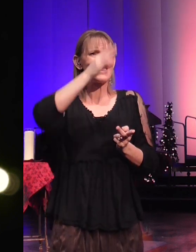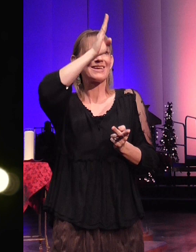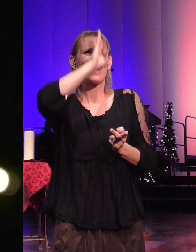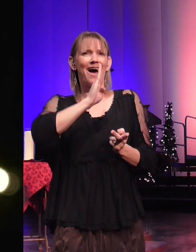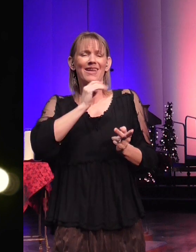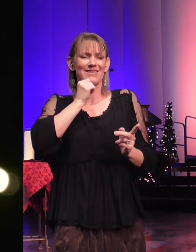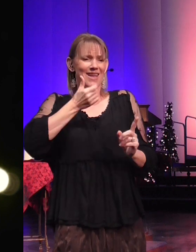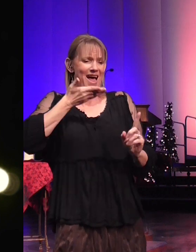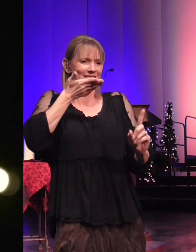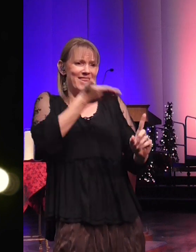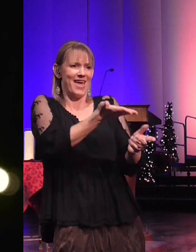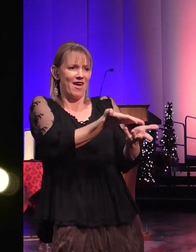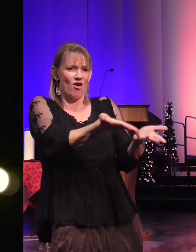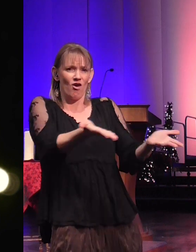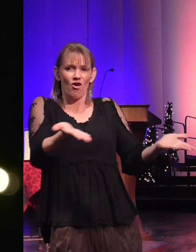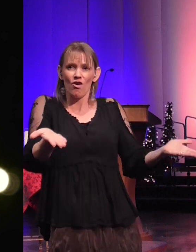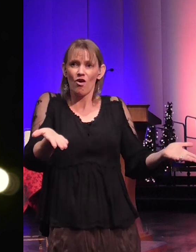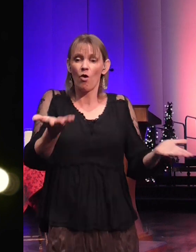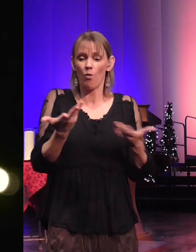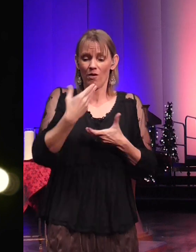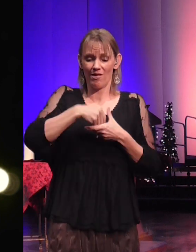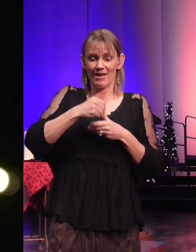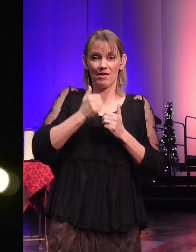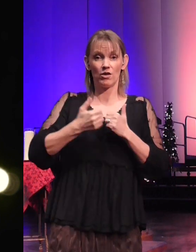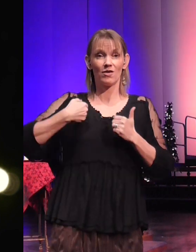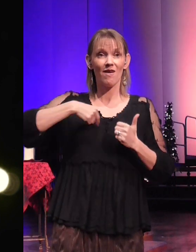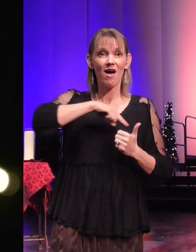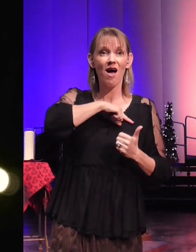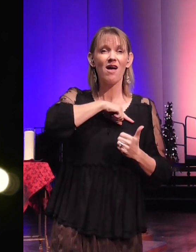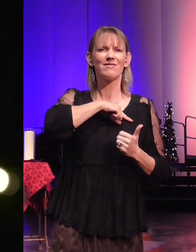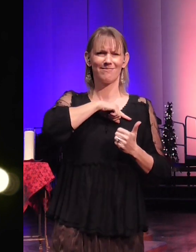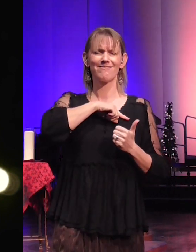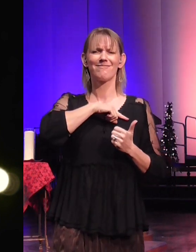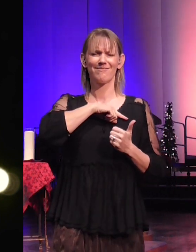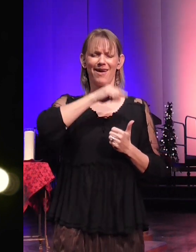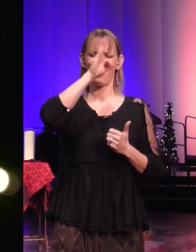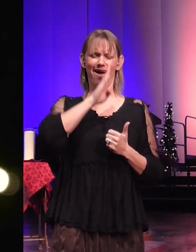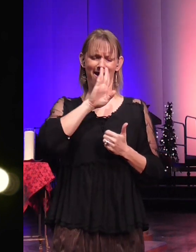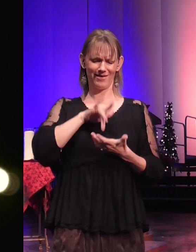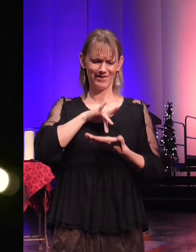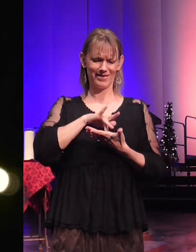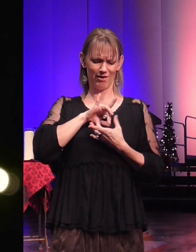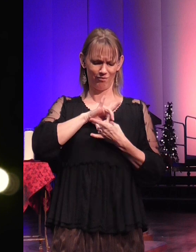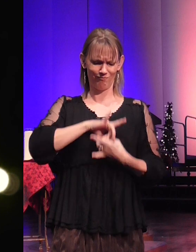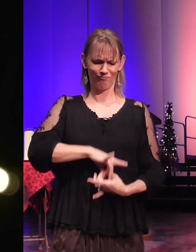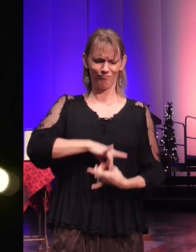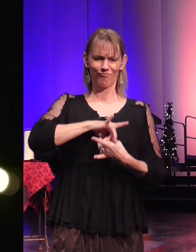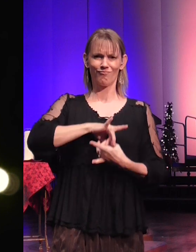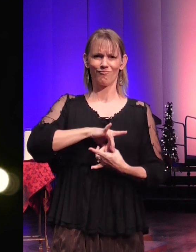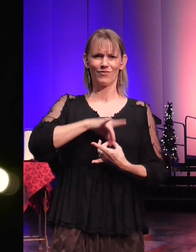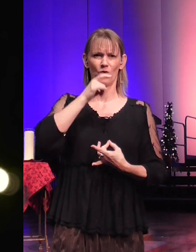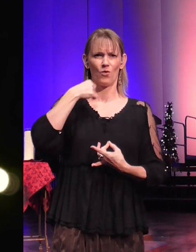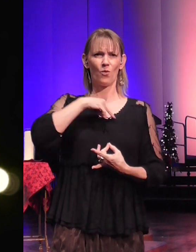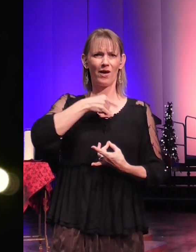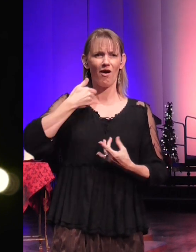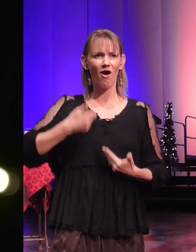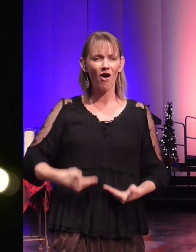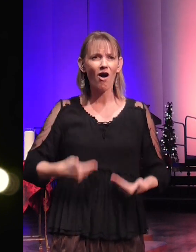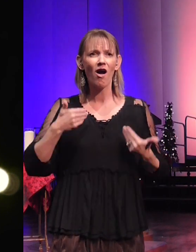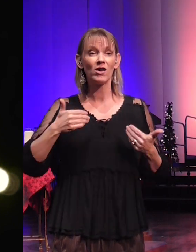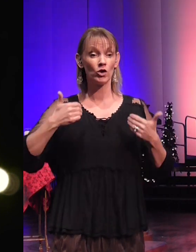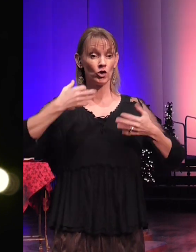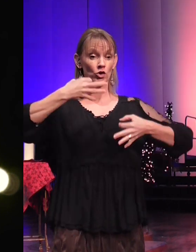not. And within each one of us, it's right in the very center of our being. And it holds